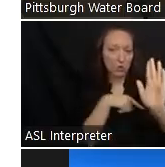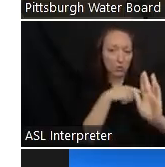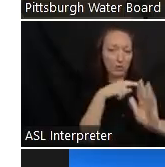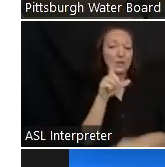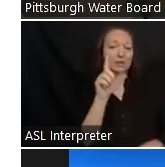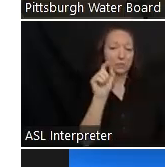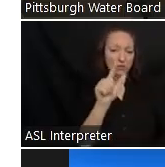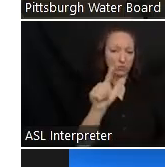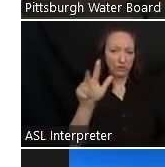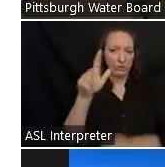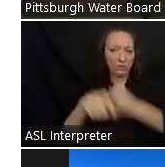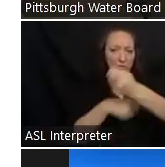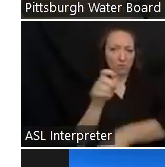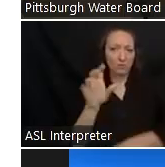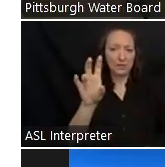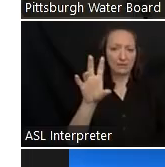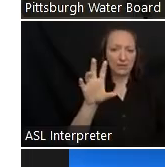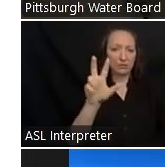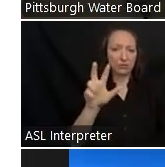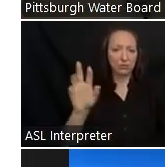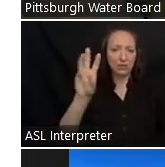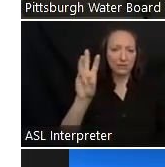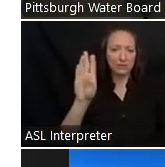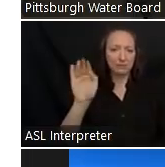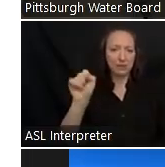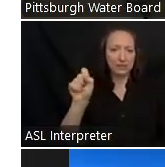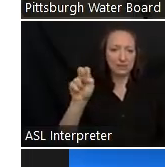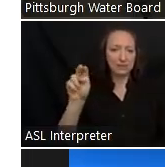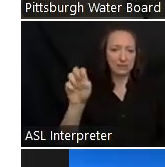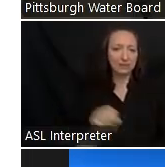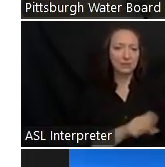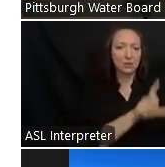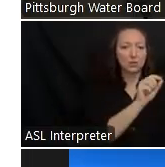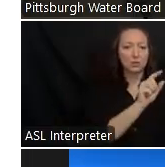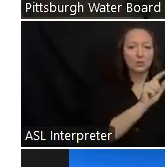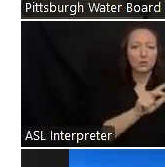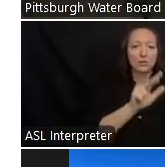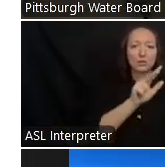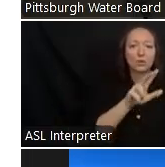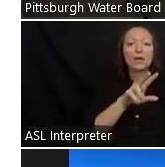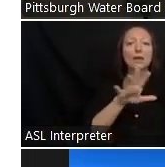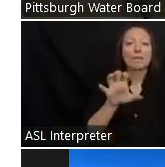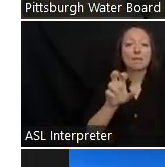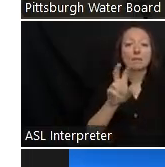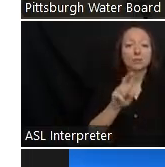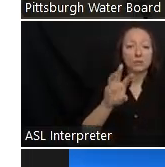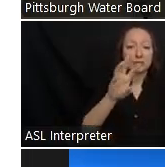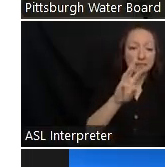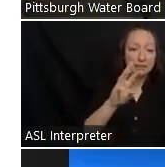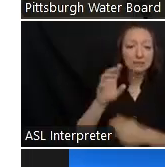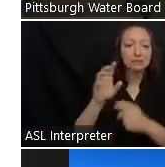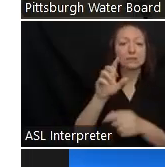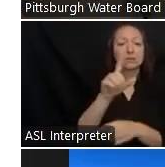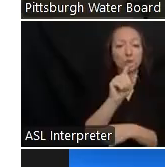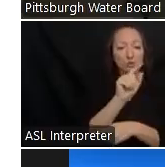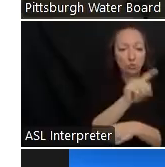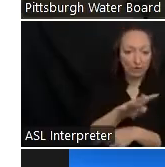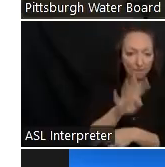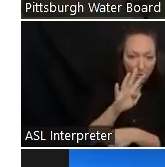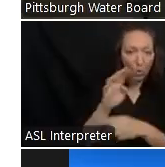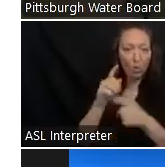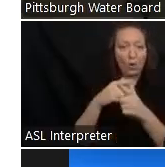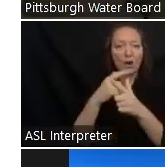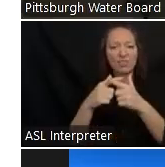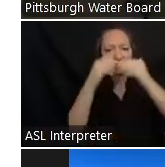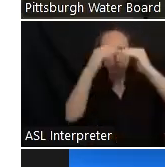23, 526 in 2024, and so on, with those 2027 figures being estimates at this